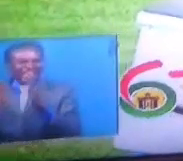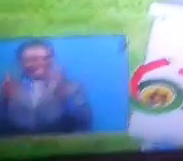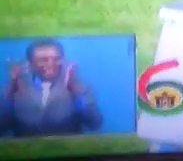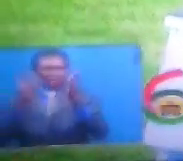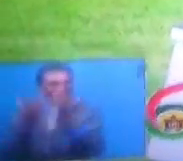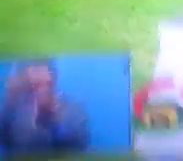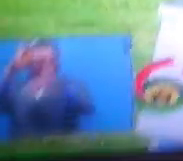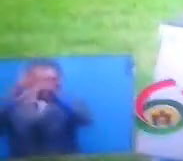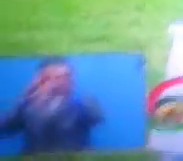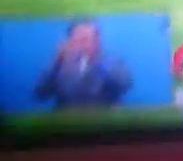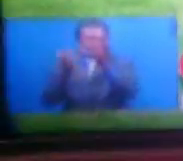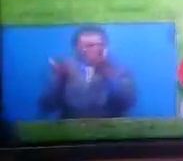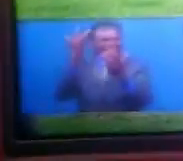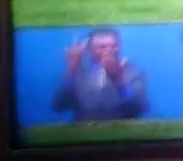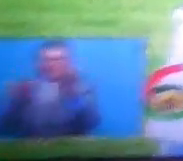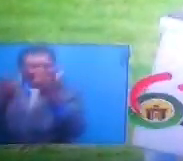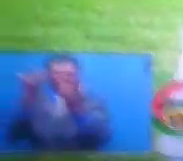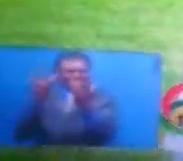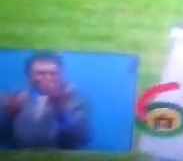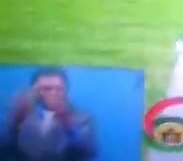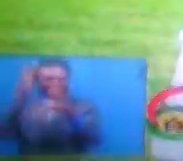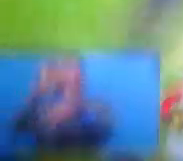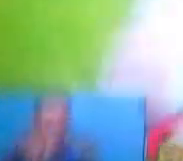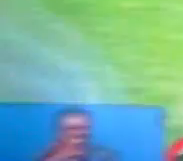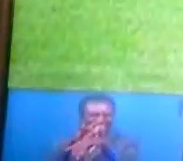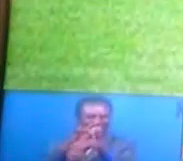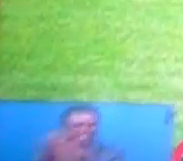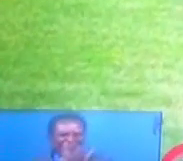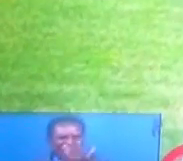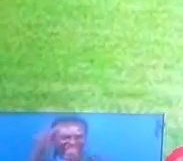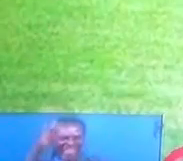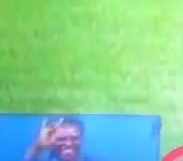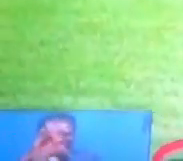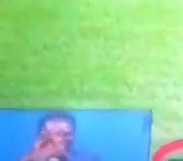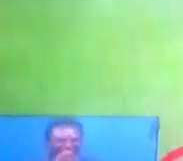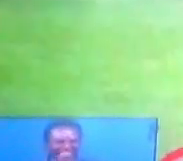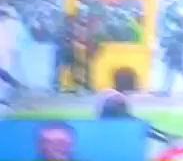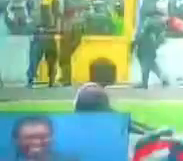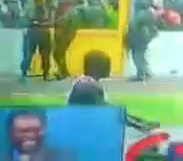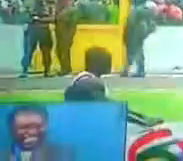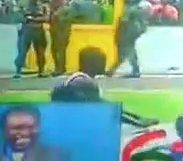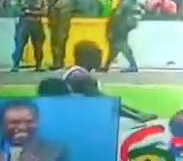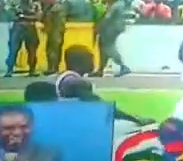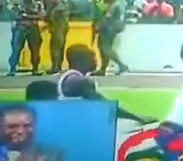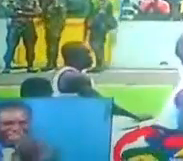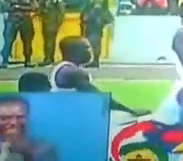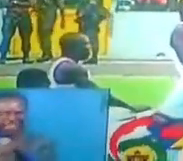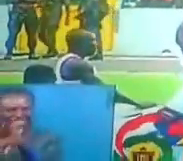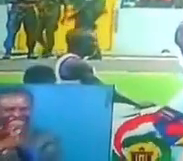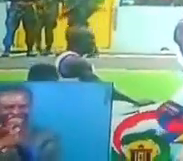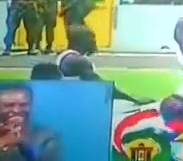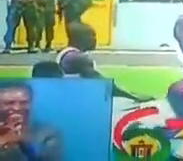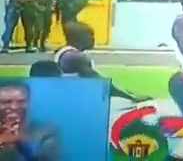So there we had him. He tried to jump over it, but indeed, okay. So this is jumping over it. Yes, we are.